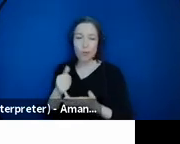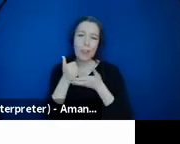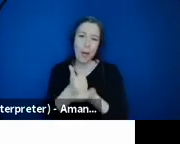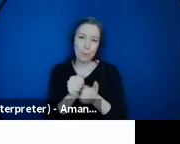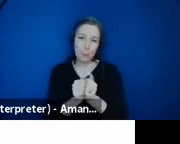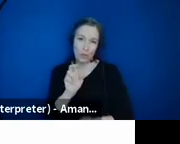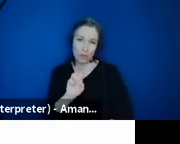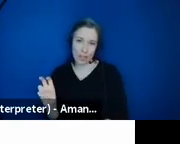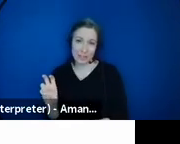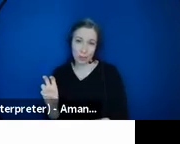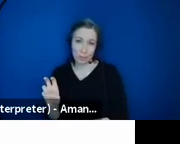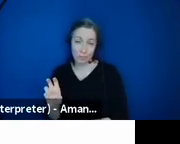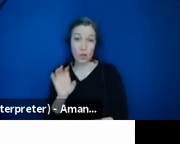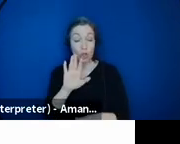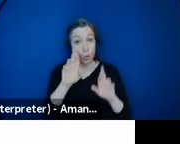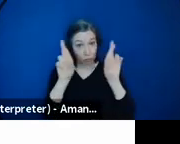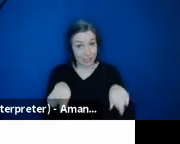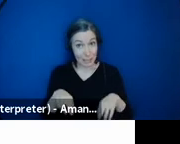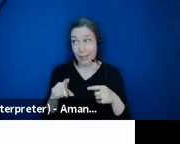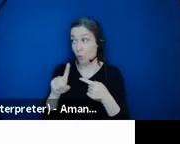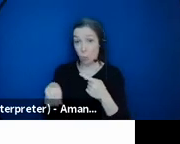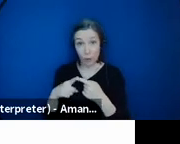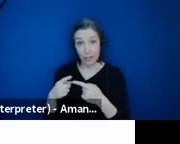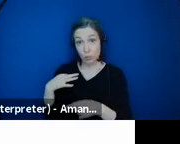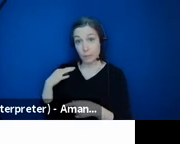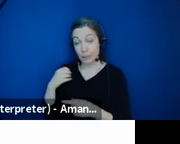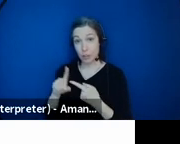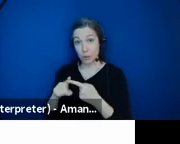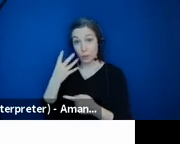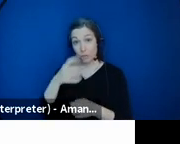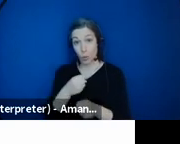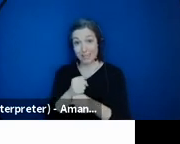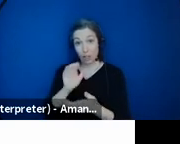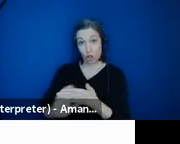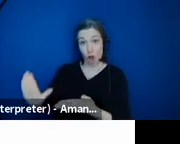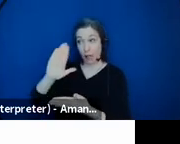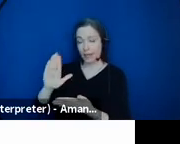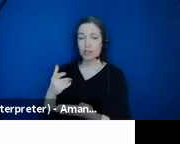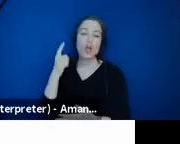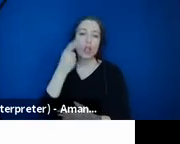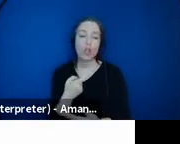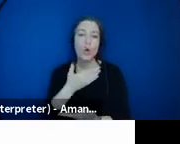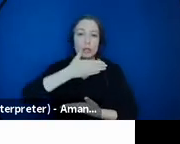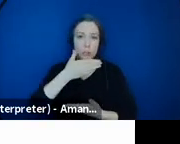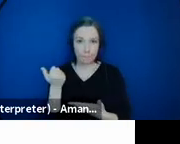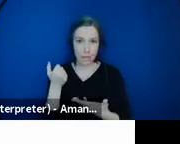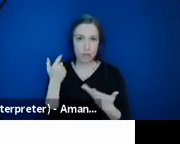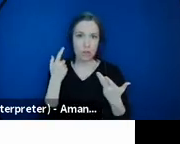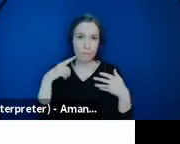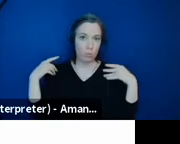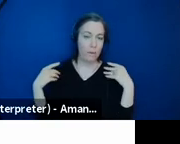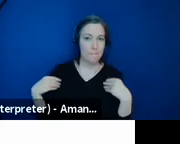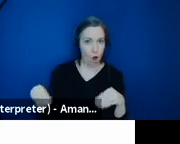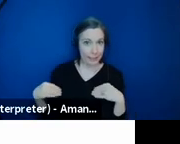more marketable on your resume when you're applying to those four year schools. We also have a behavioral health and wellness office